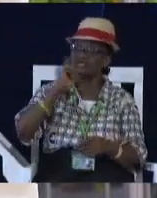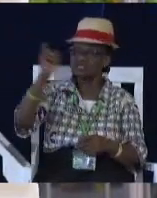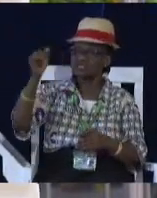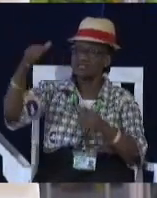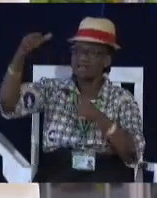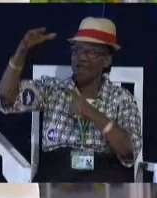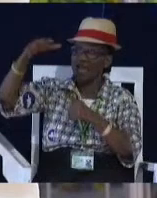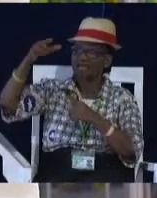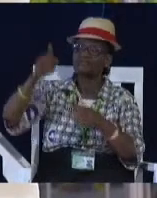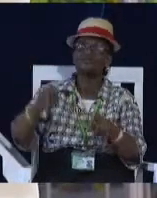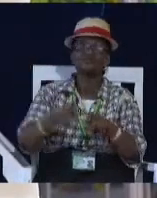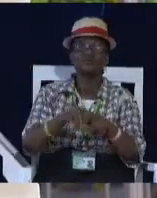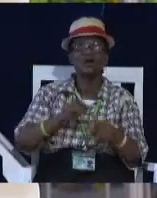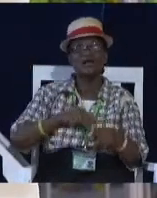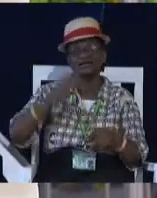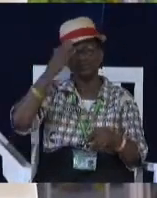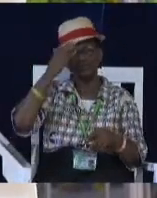tonight